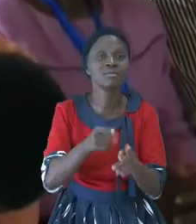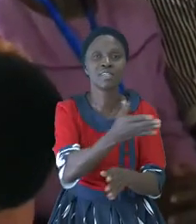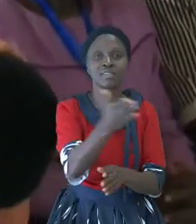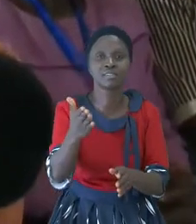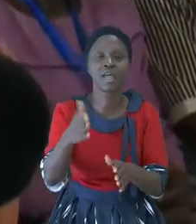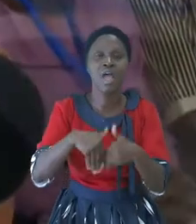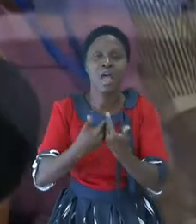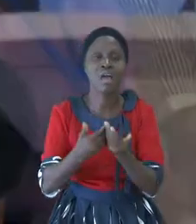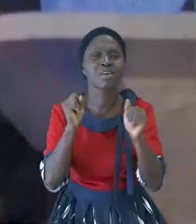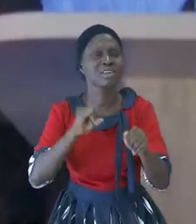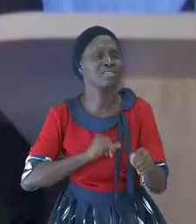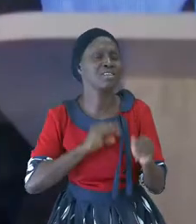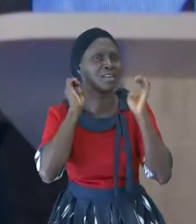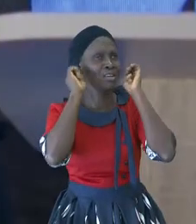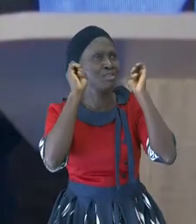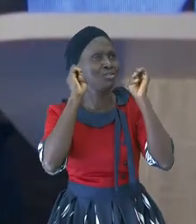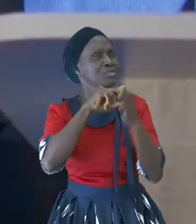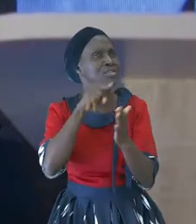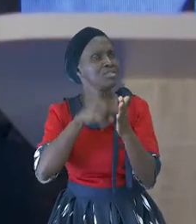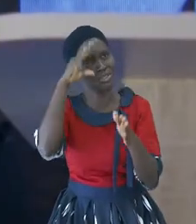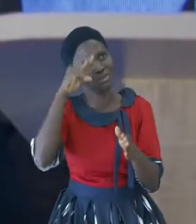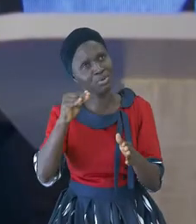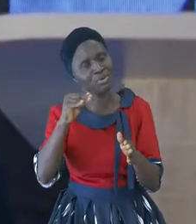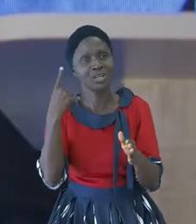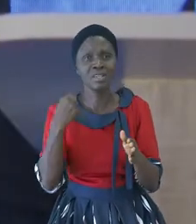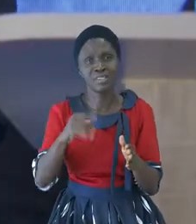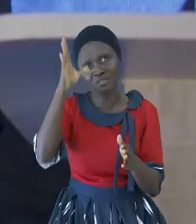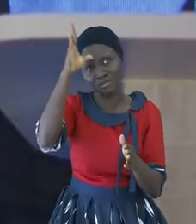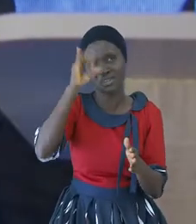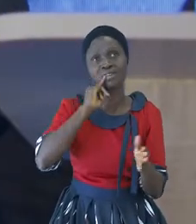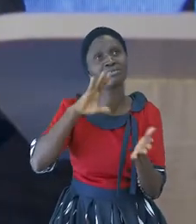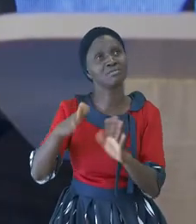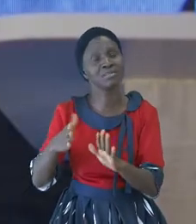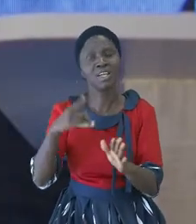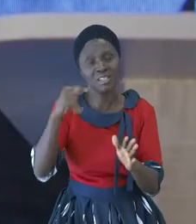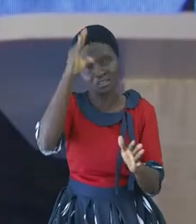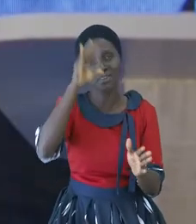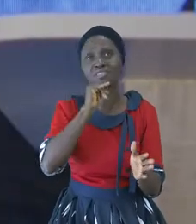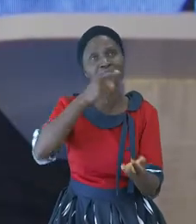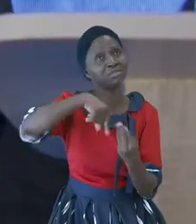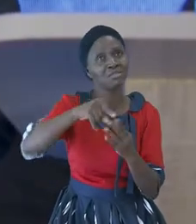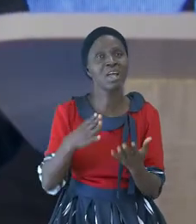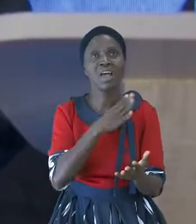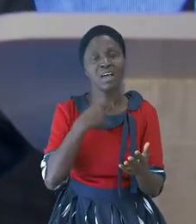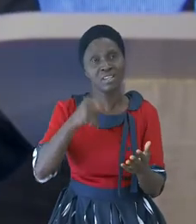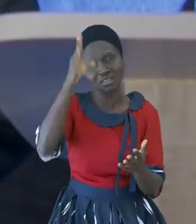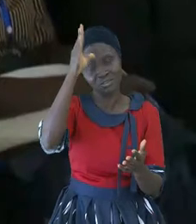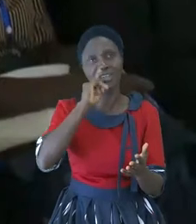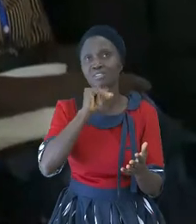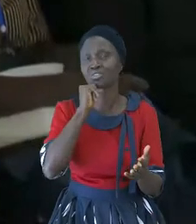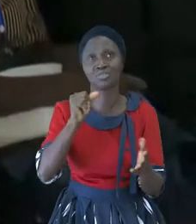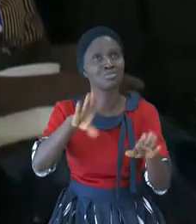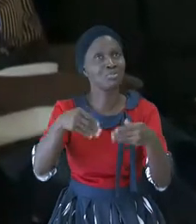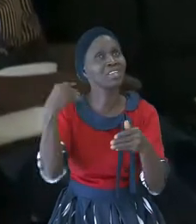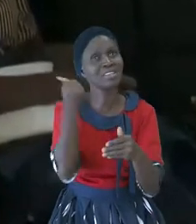boy? The father is not available, and the father is not supplying